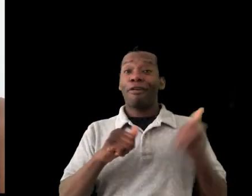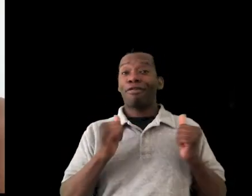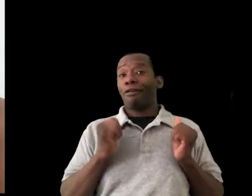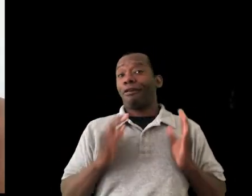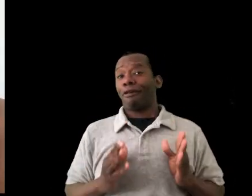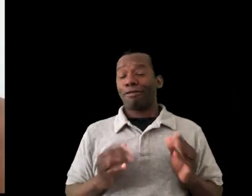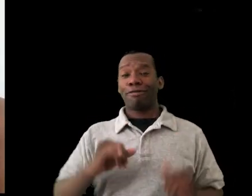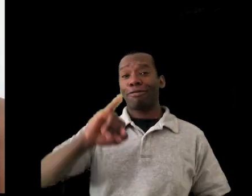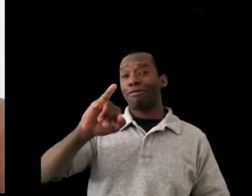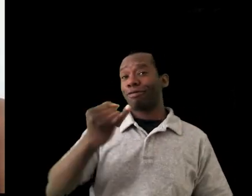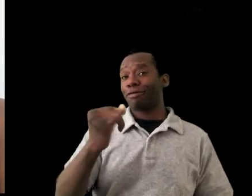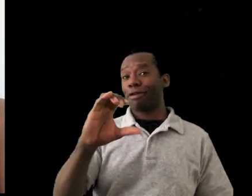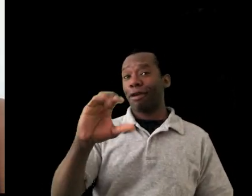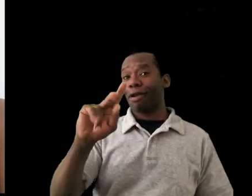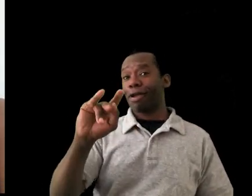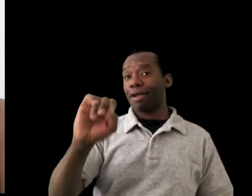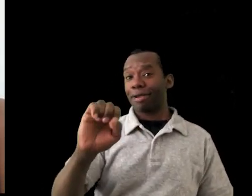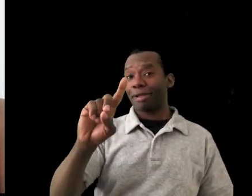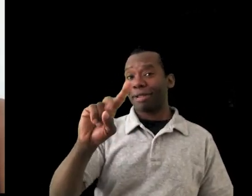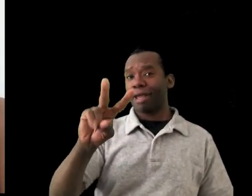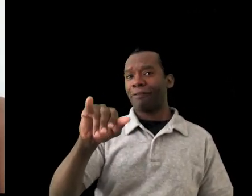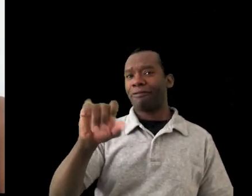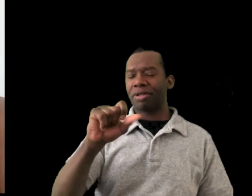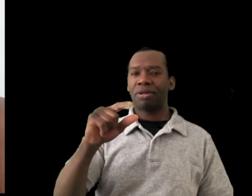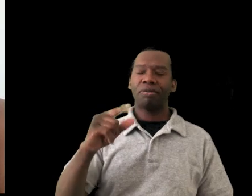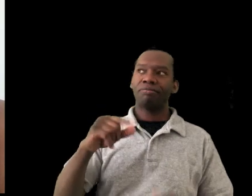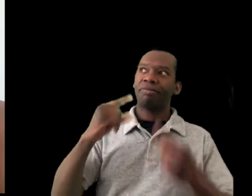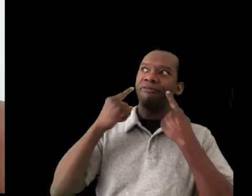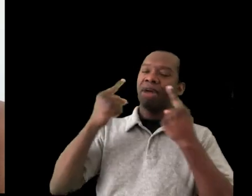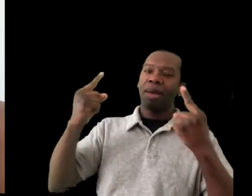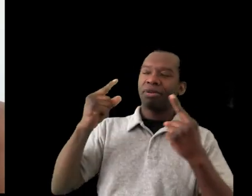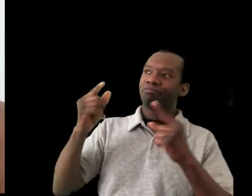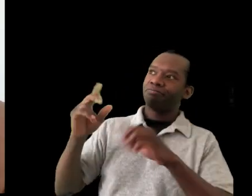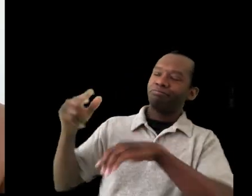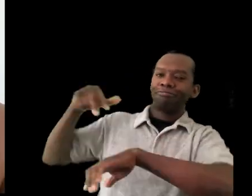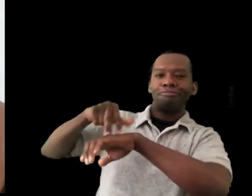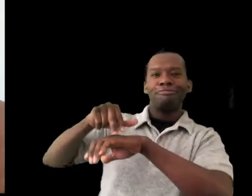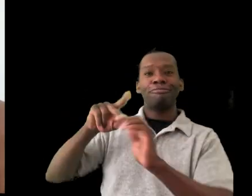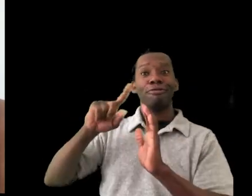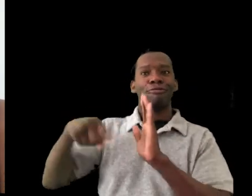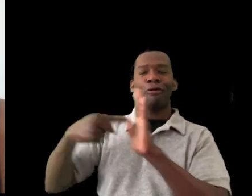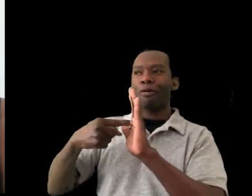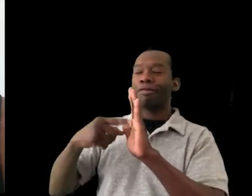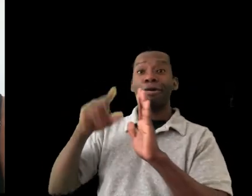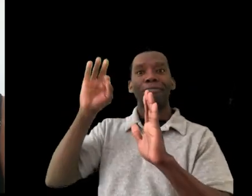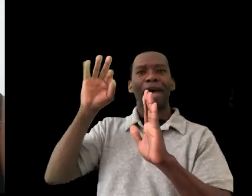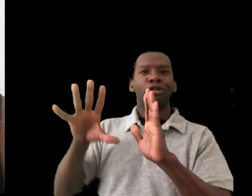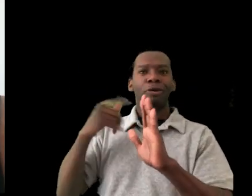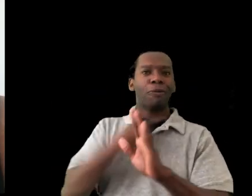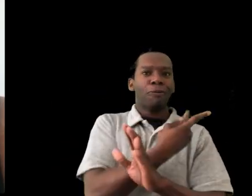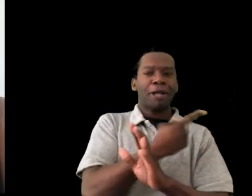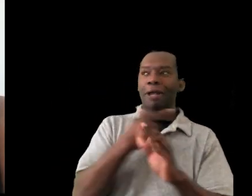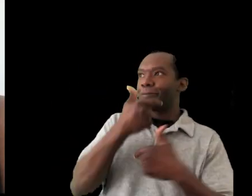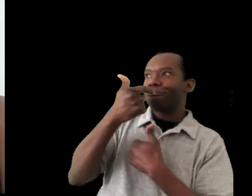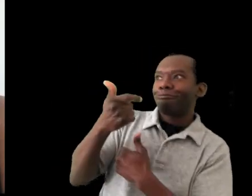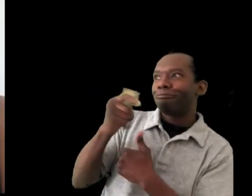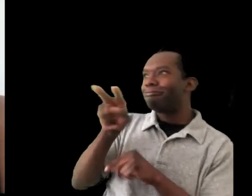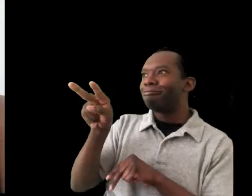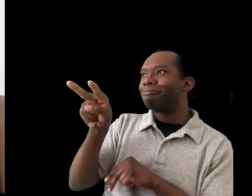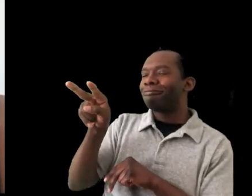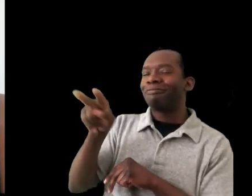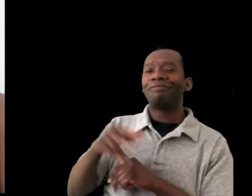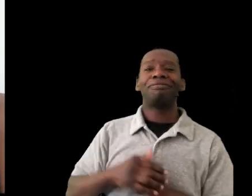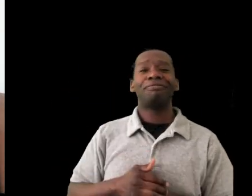single day. And I think that Jackie Davis and I used to peek around the curtain every night to watch